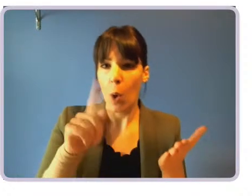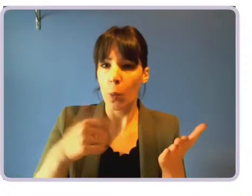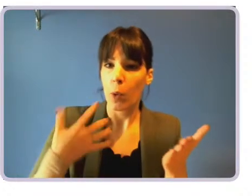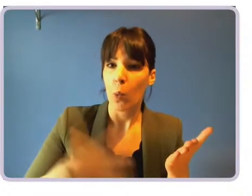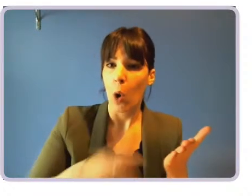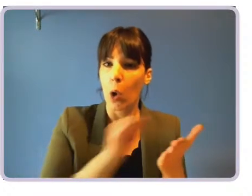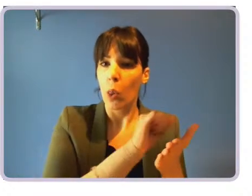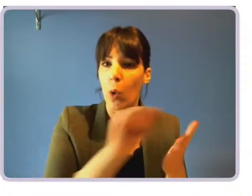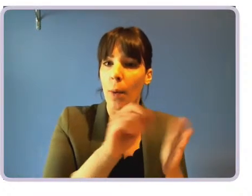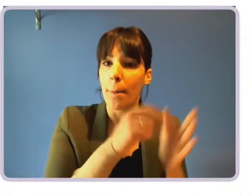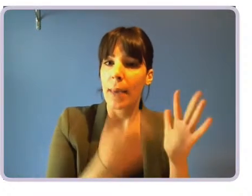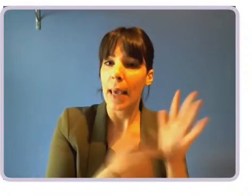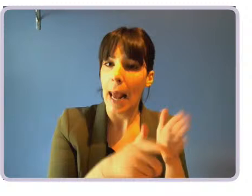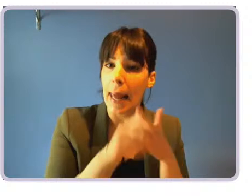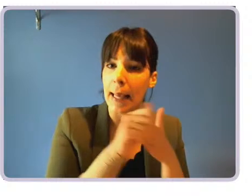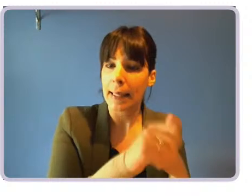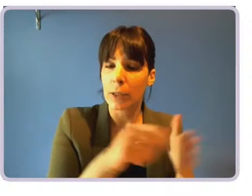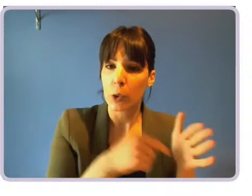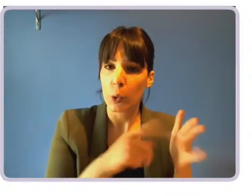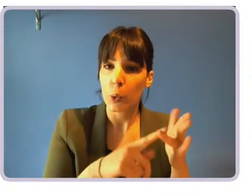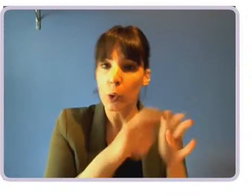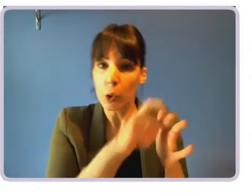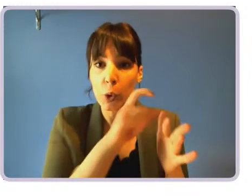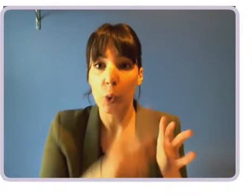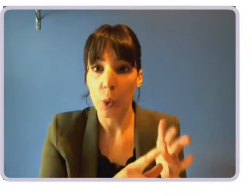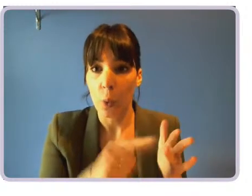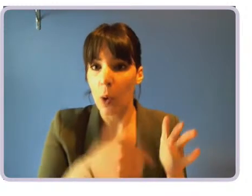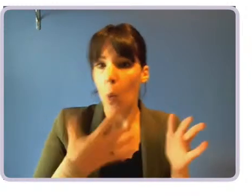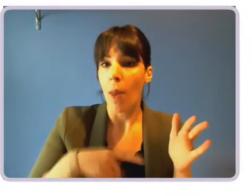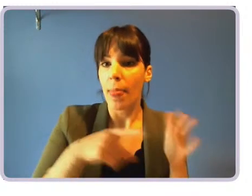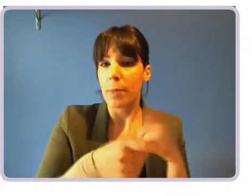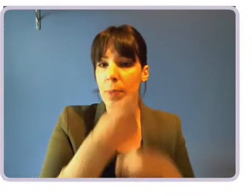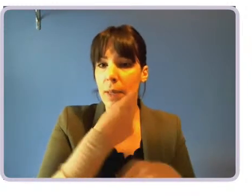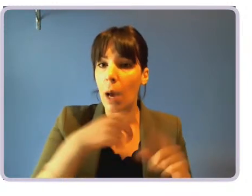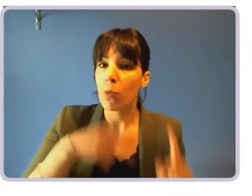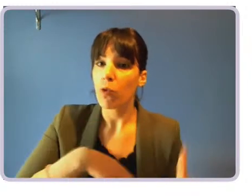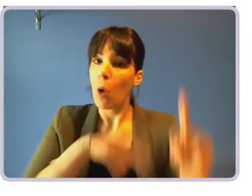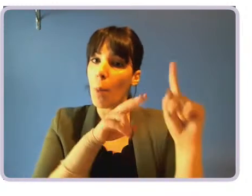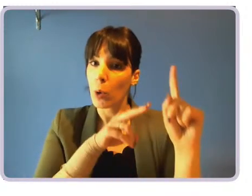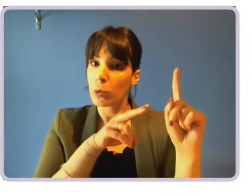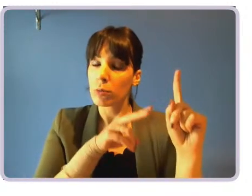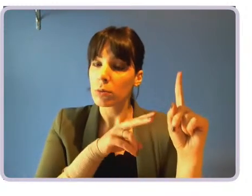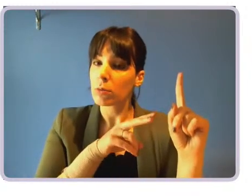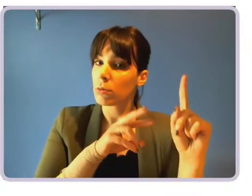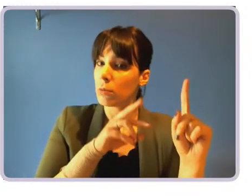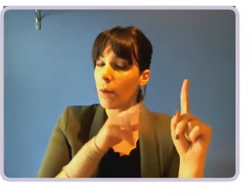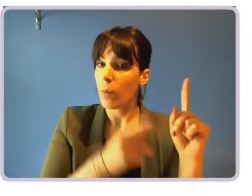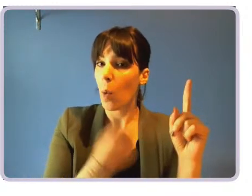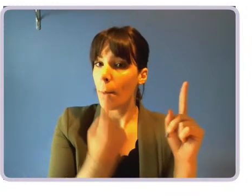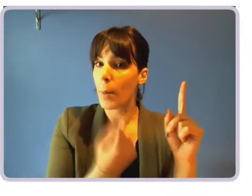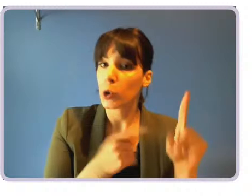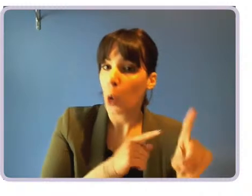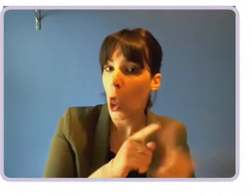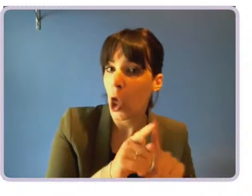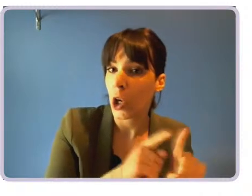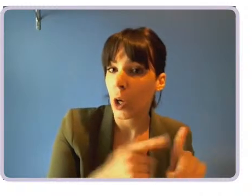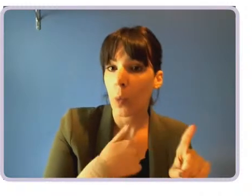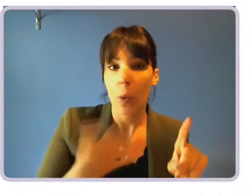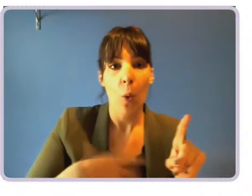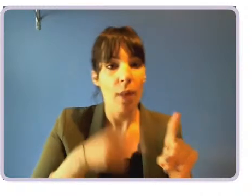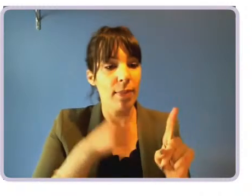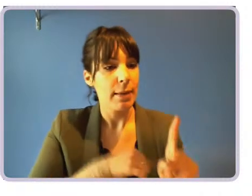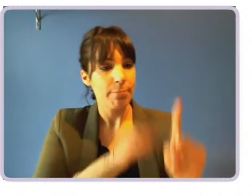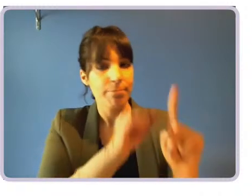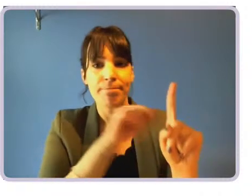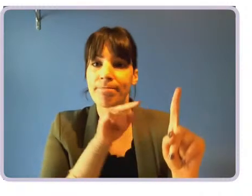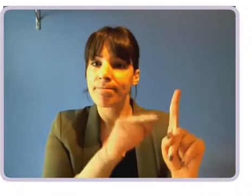emergency preparedness and personal planning. We wanted them to have and hold high expectations and inspire